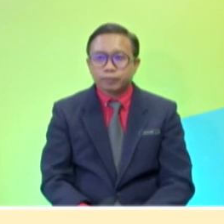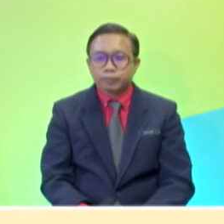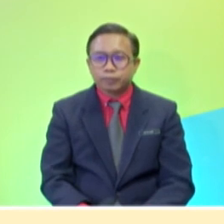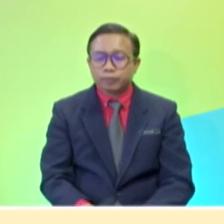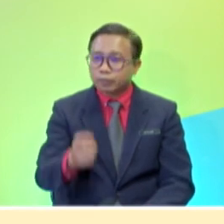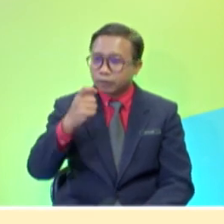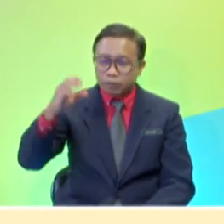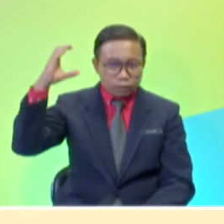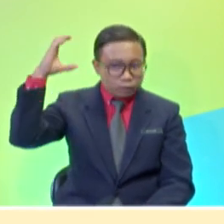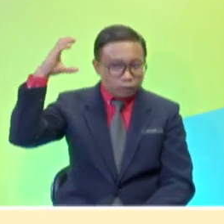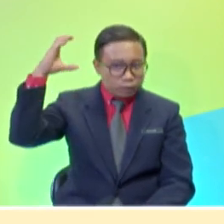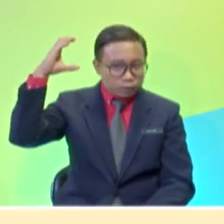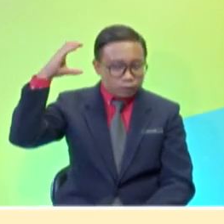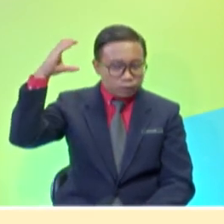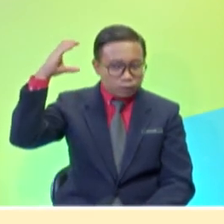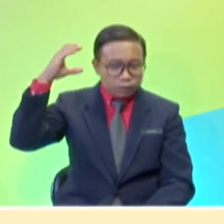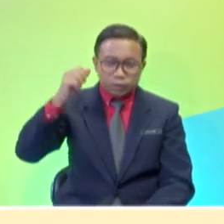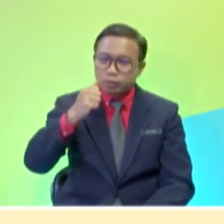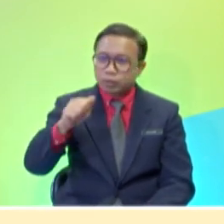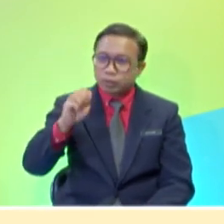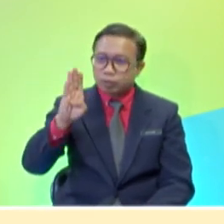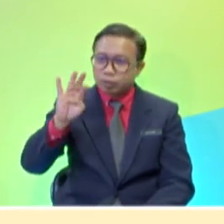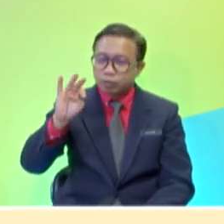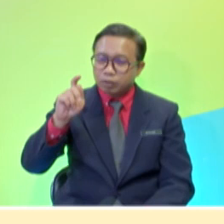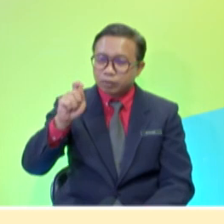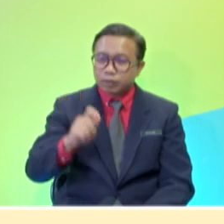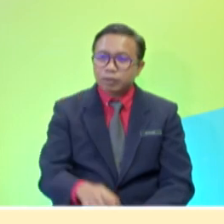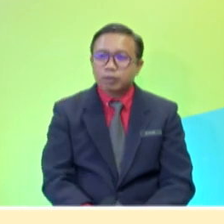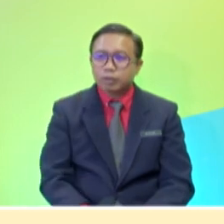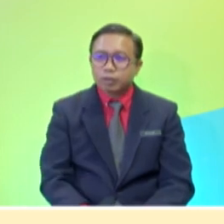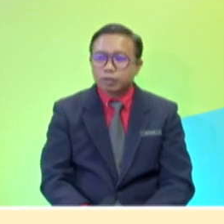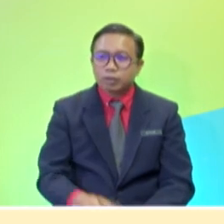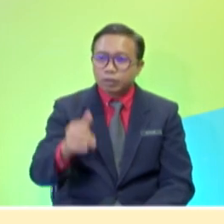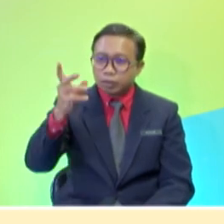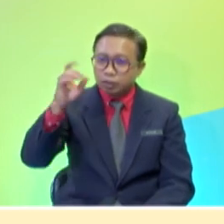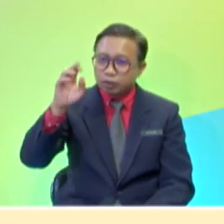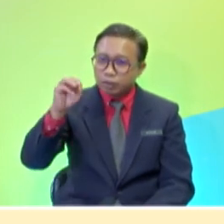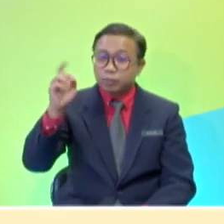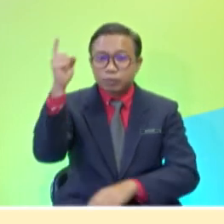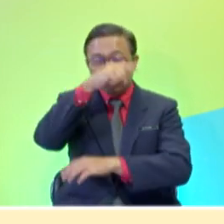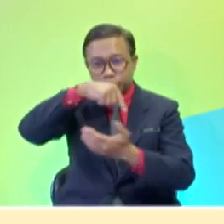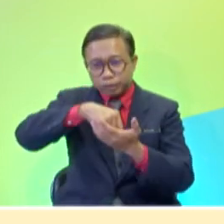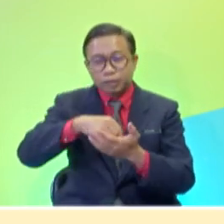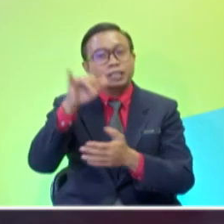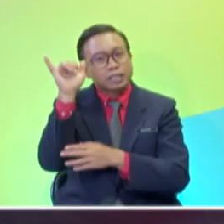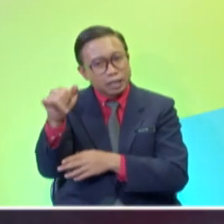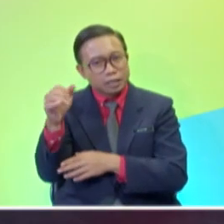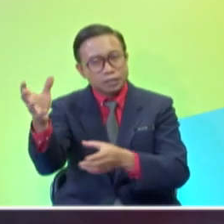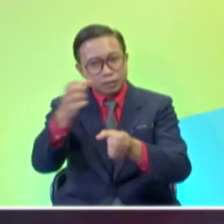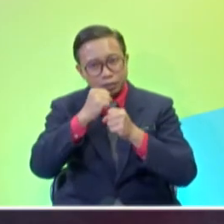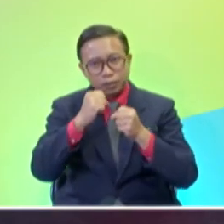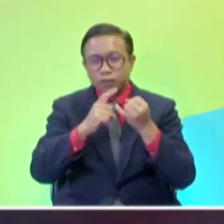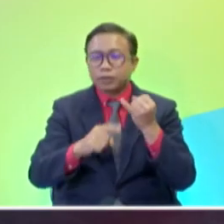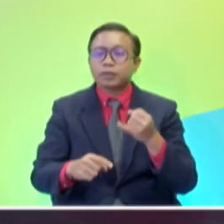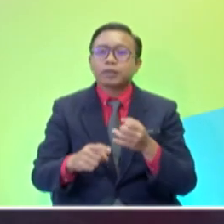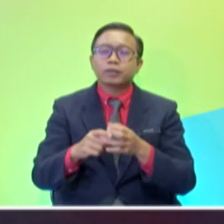The sun is A bit? the sun is a bit dim today. Yes, he got it finally.